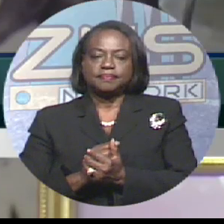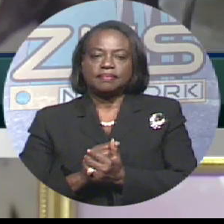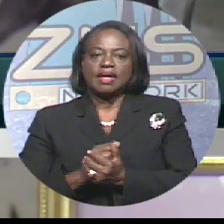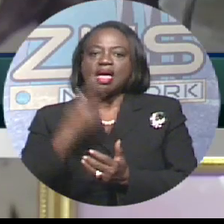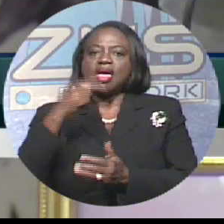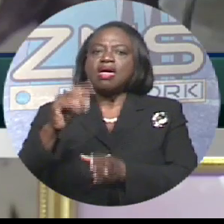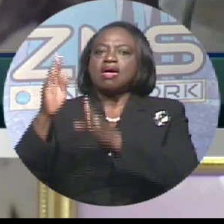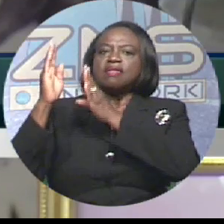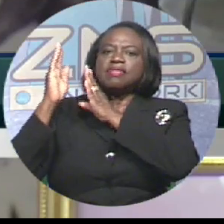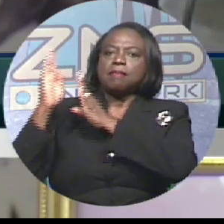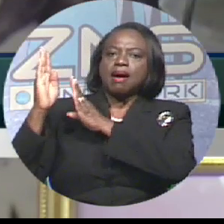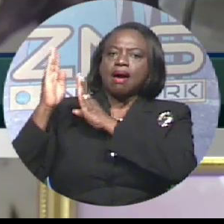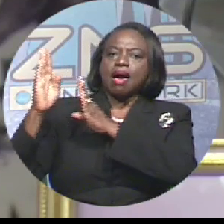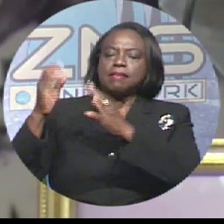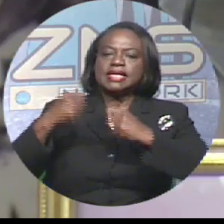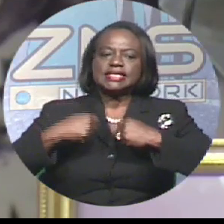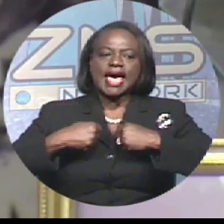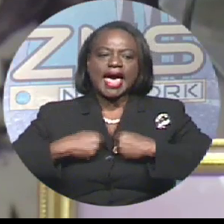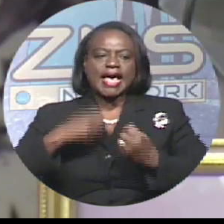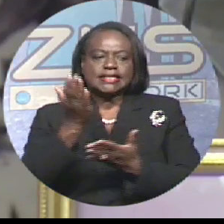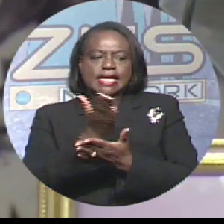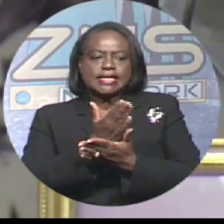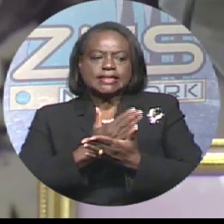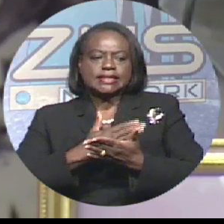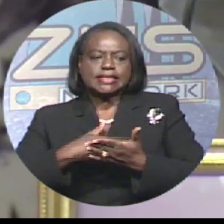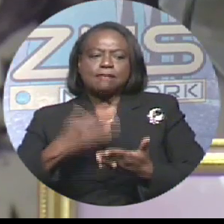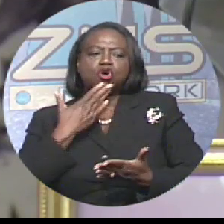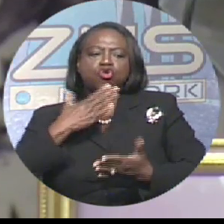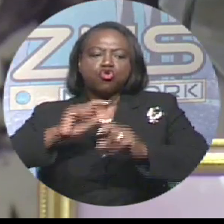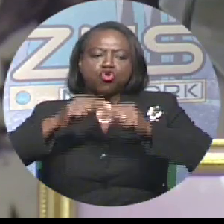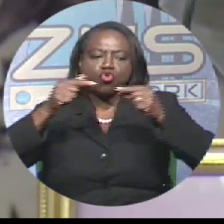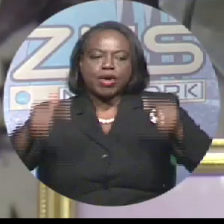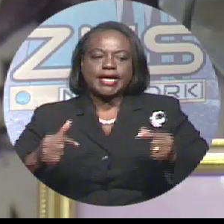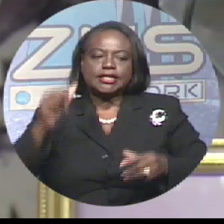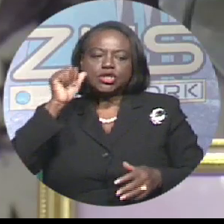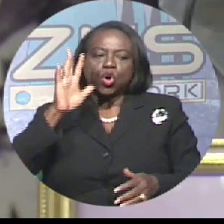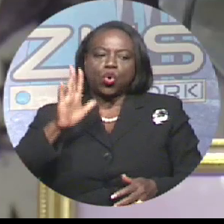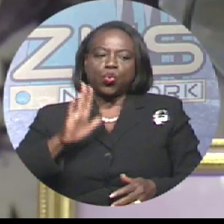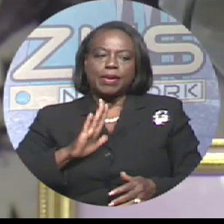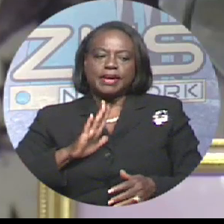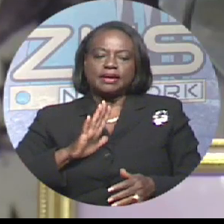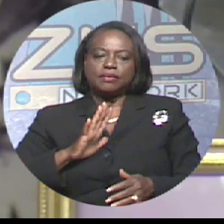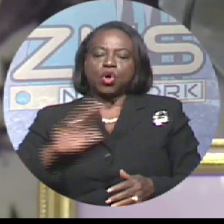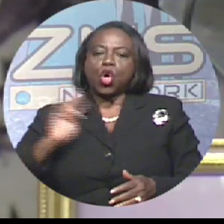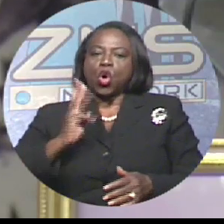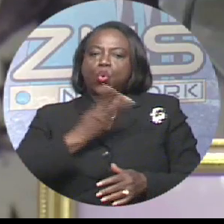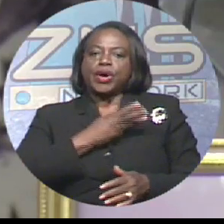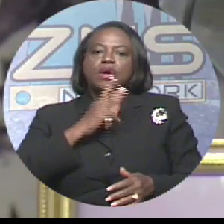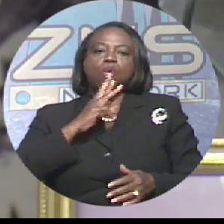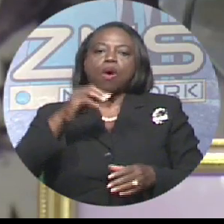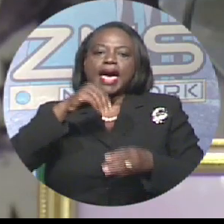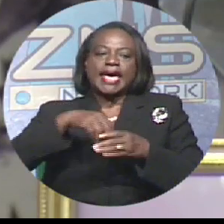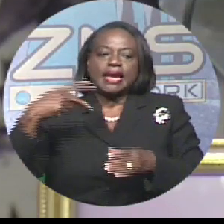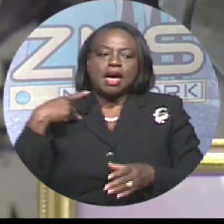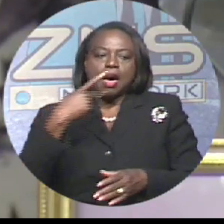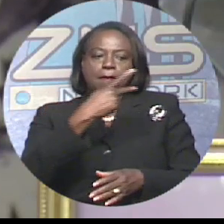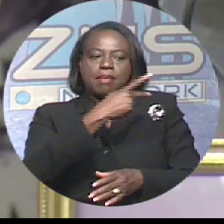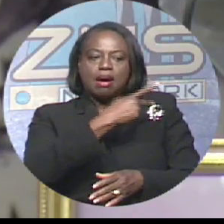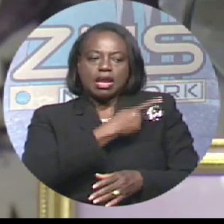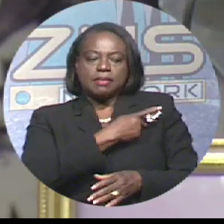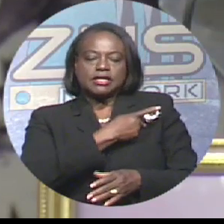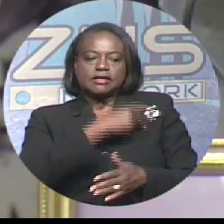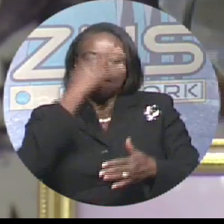The Bahamas has some great women. We who are in Parliament and in the